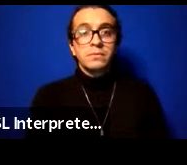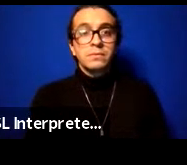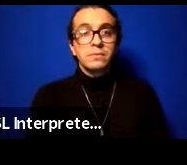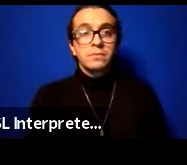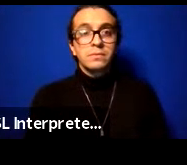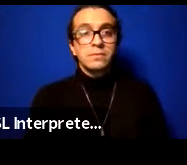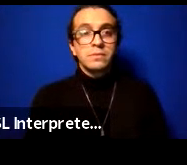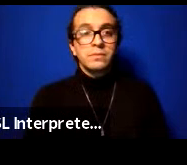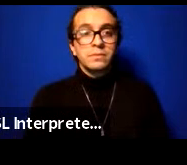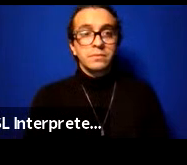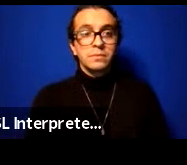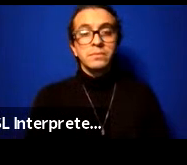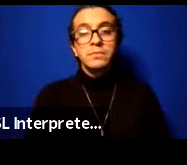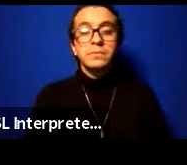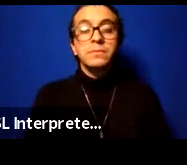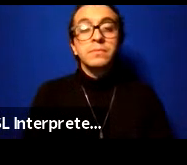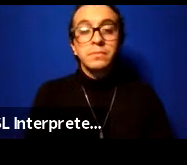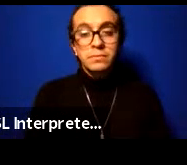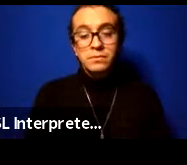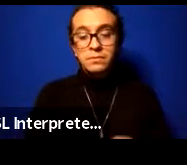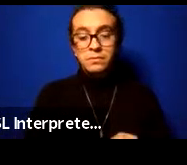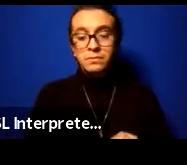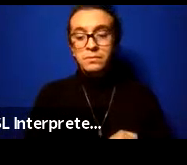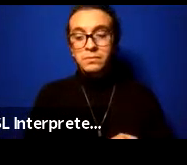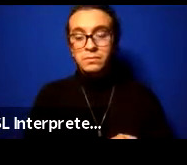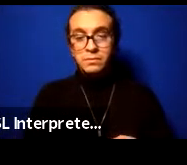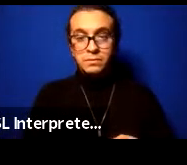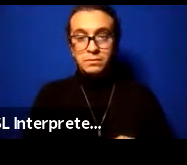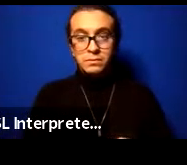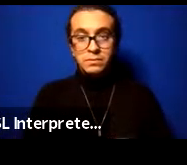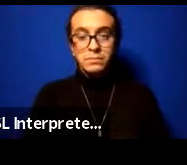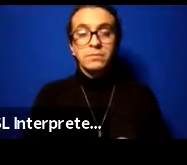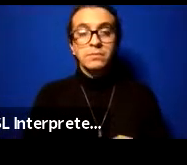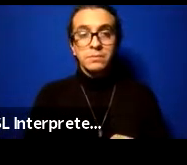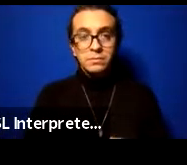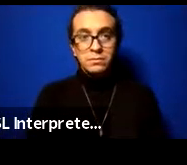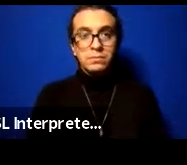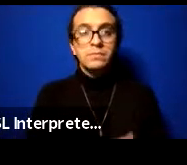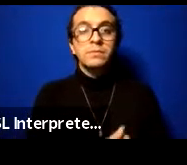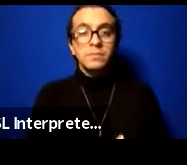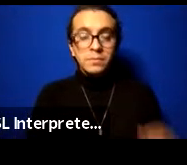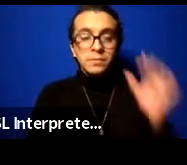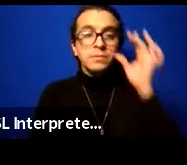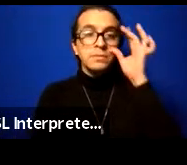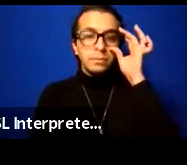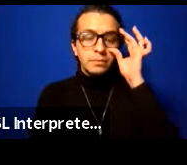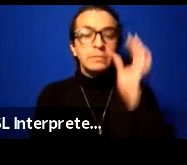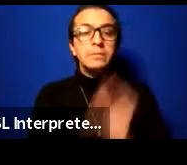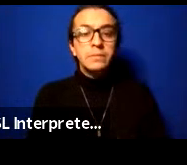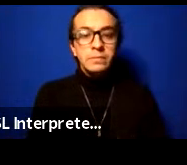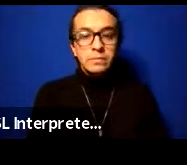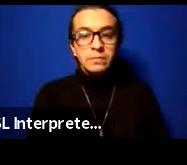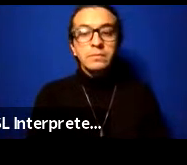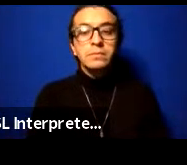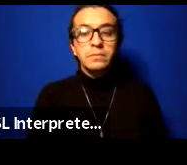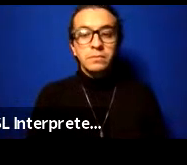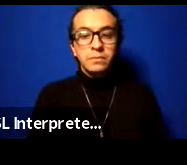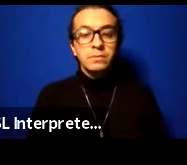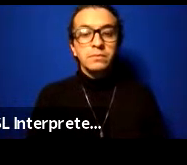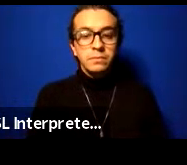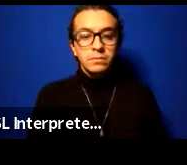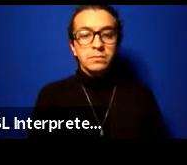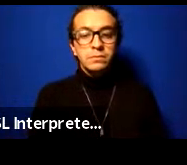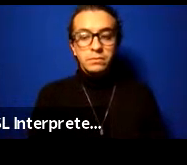advised what I would do if there was a blackout. And that with people with a respirator and